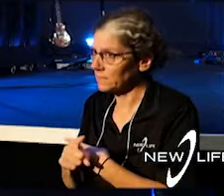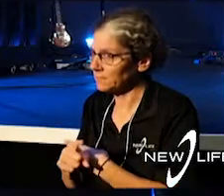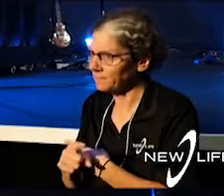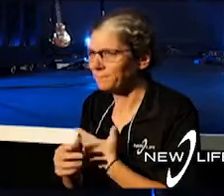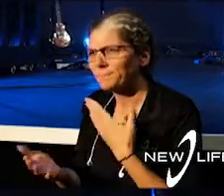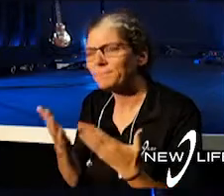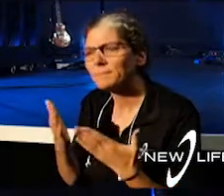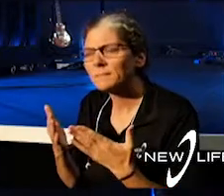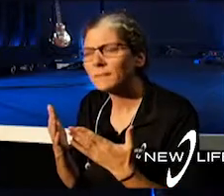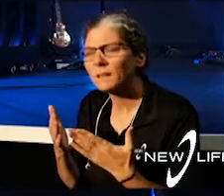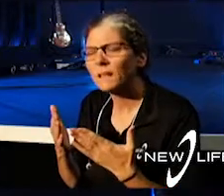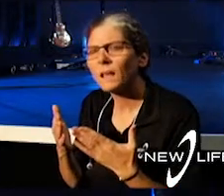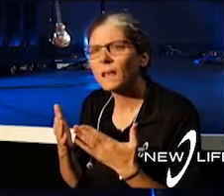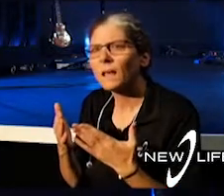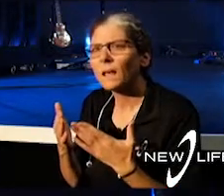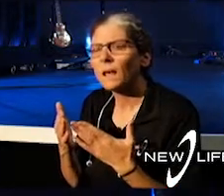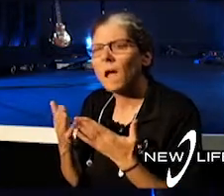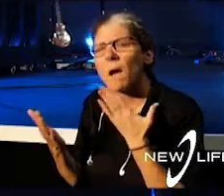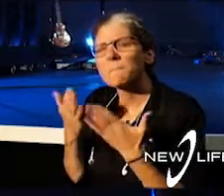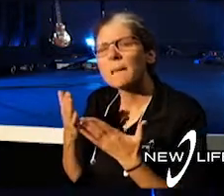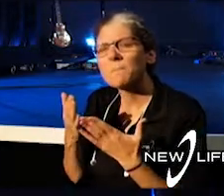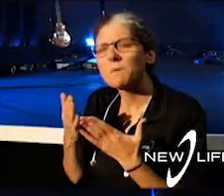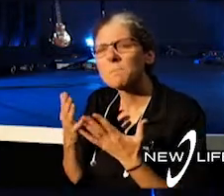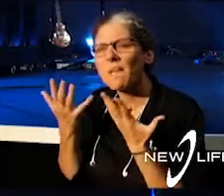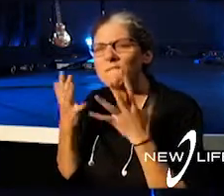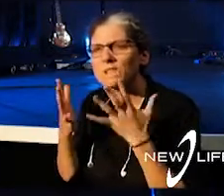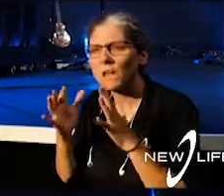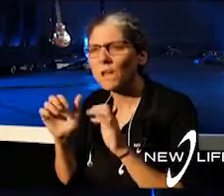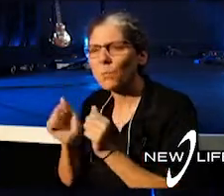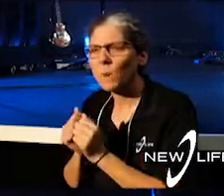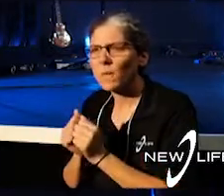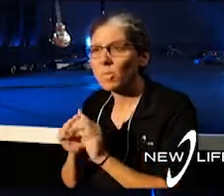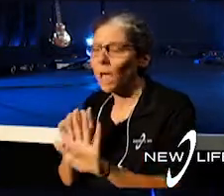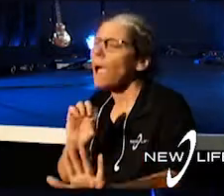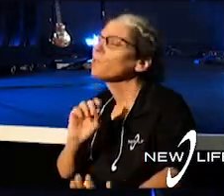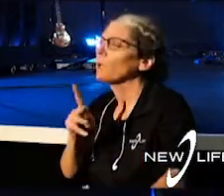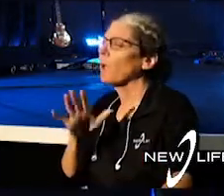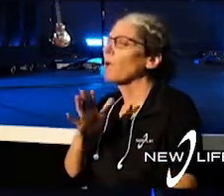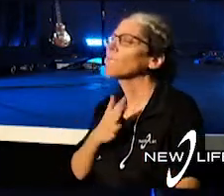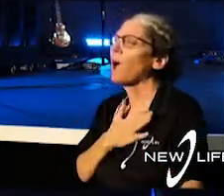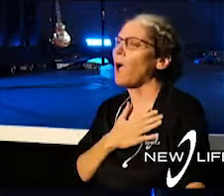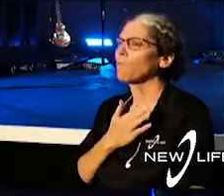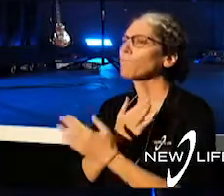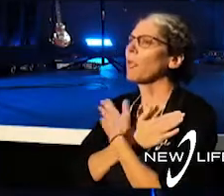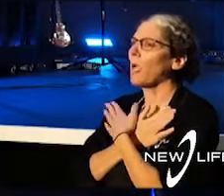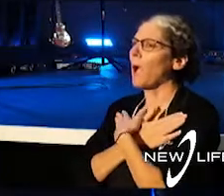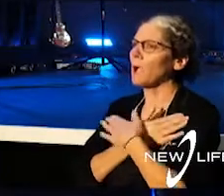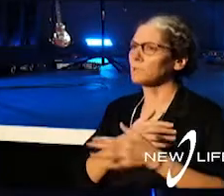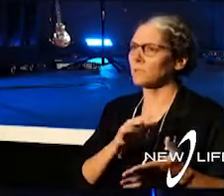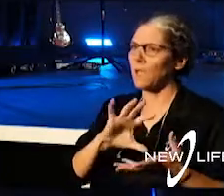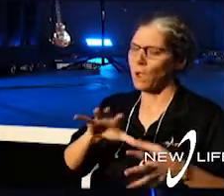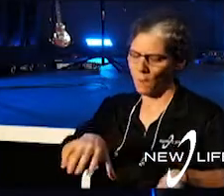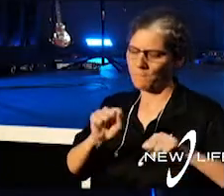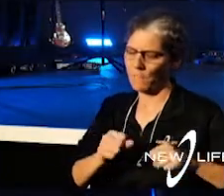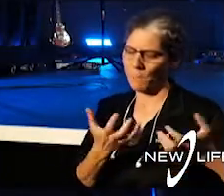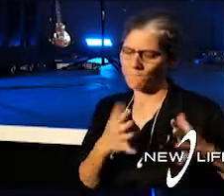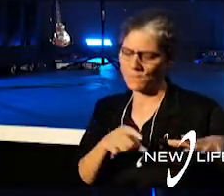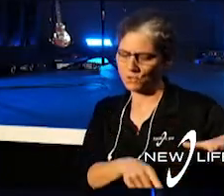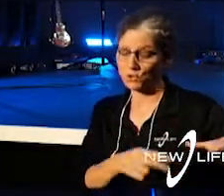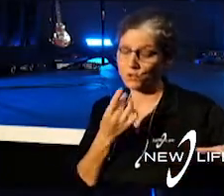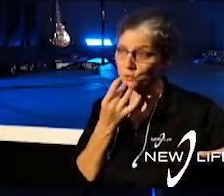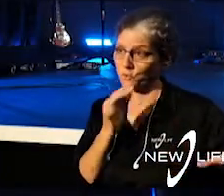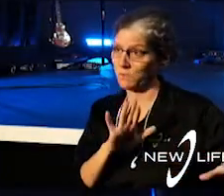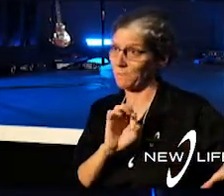be great if every single one of these could be solved with, relax, your blanket will be out of the dryer soon. But that's not the